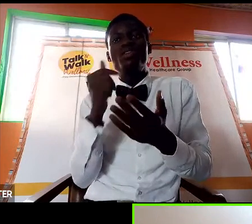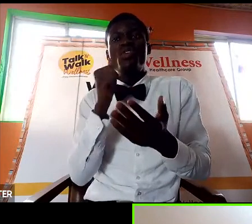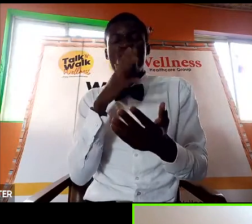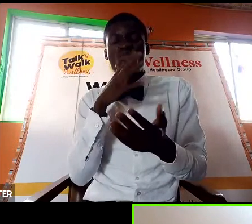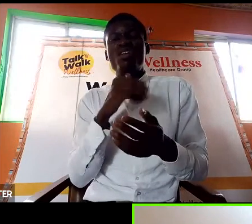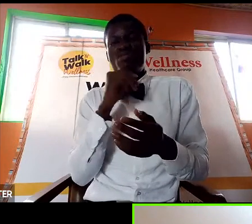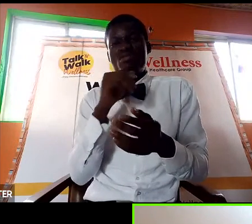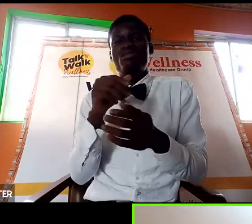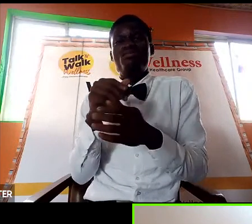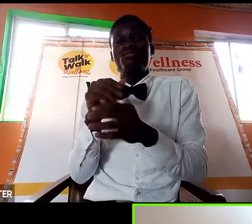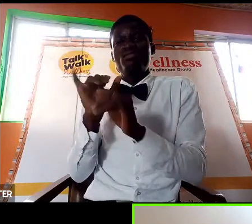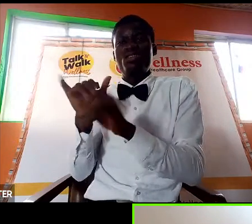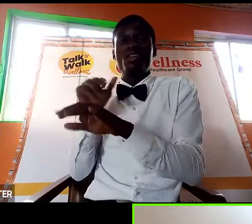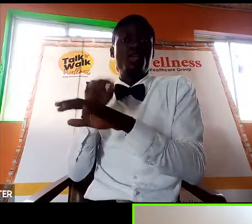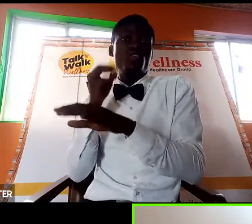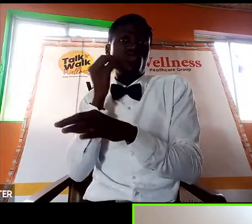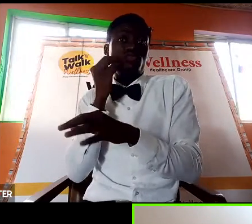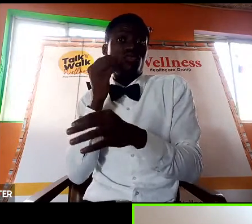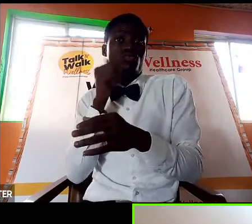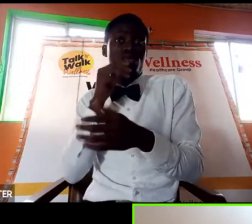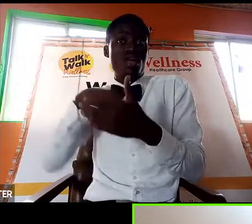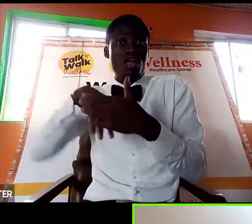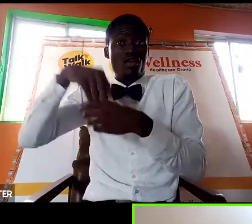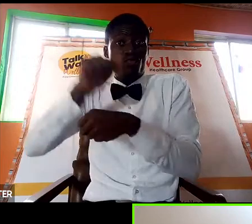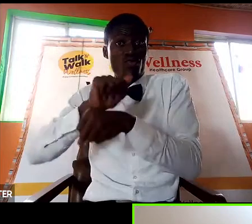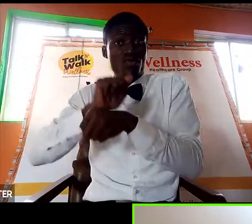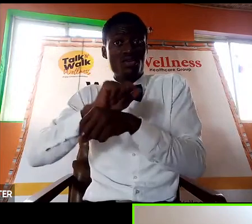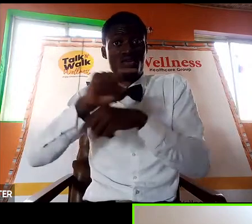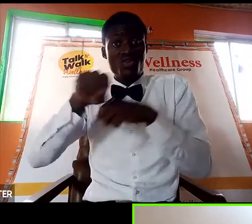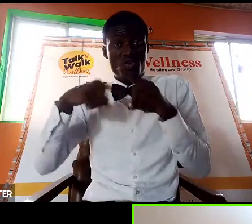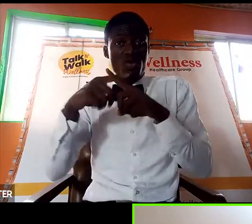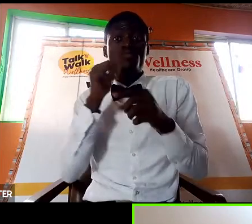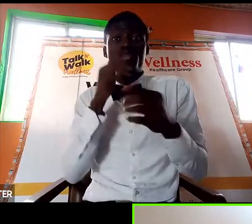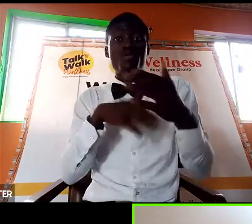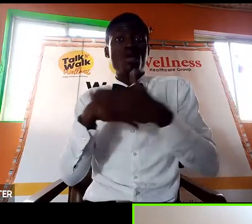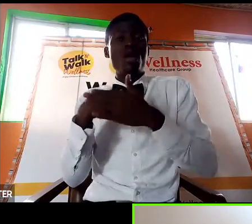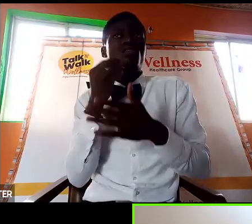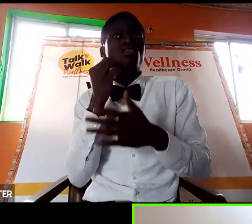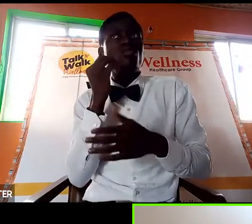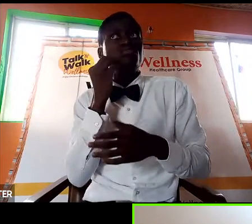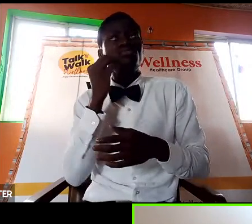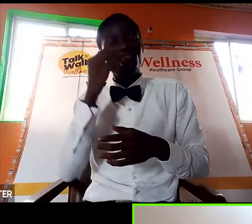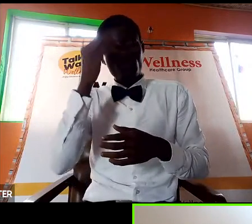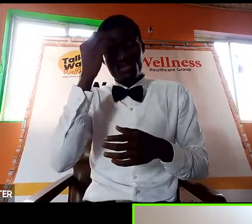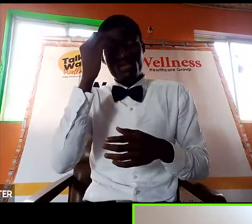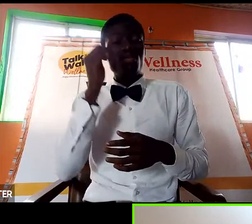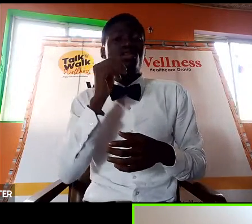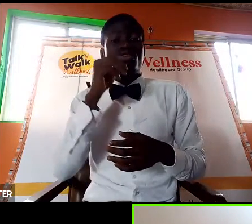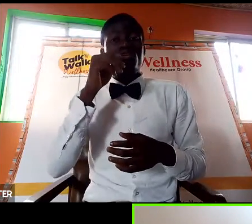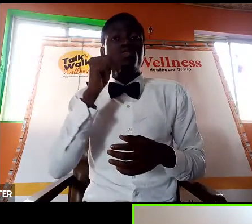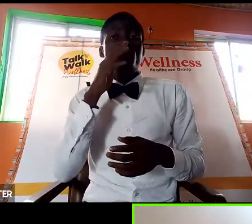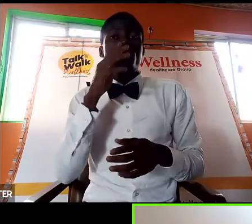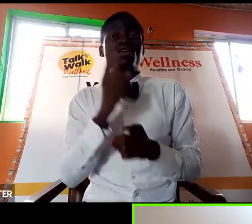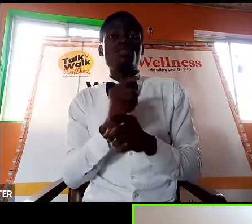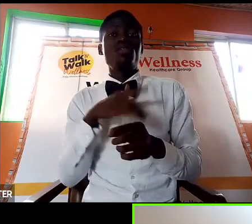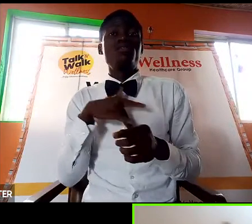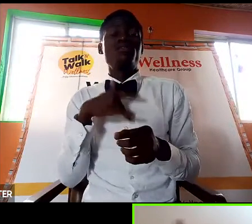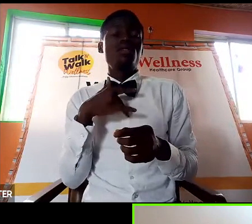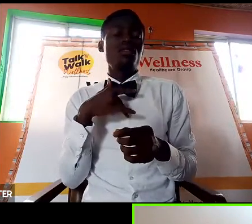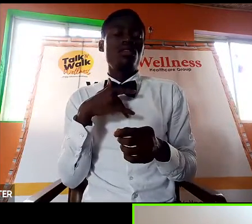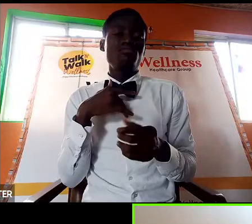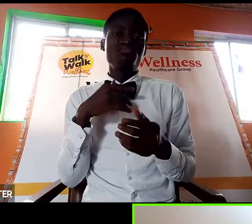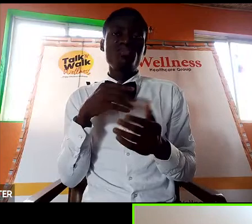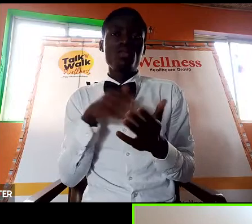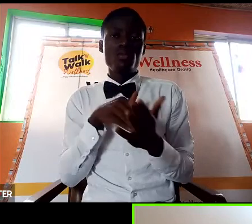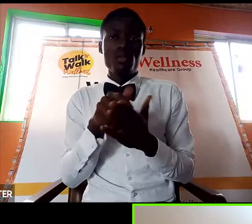start feeling like failure. You know the way African men see sex as if, as they see themselves as if they must have